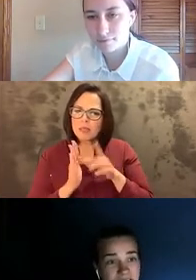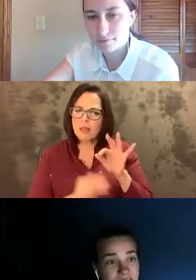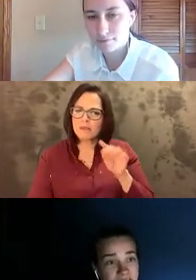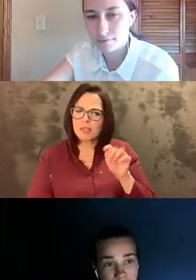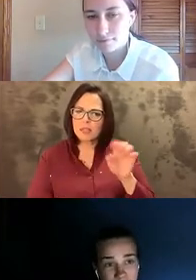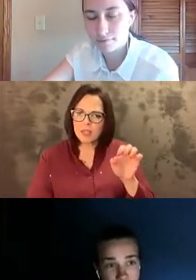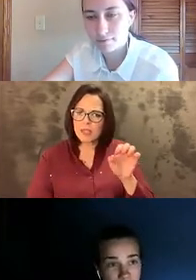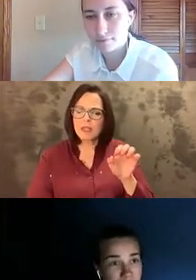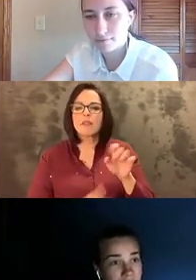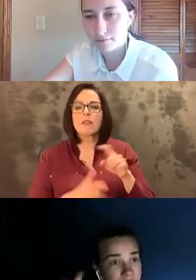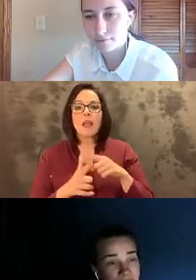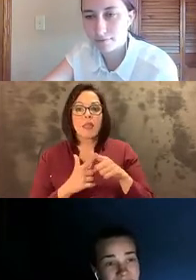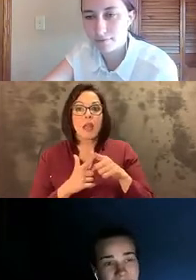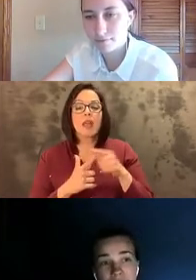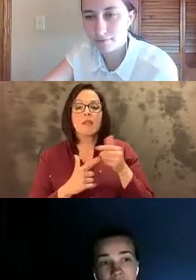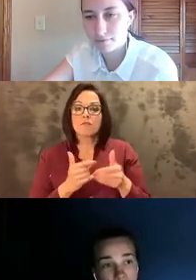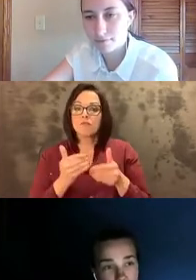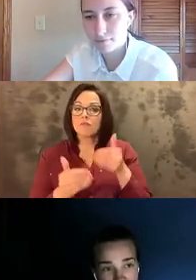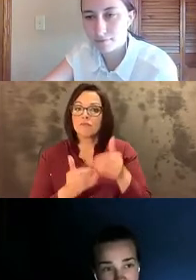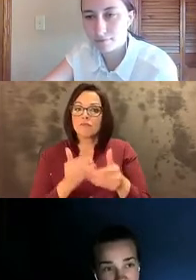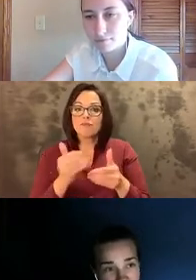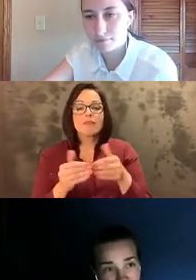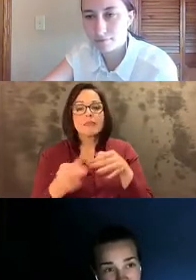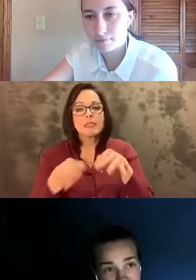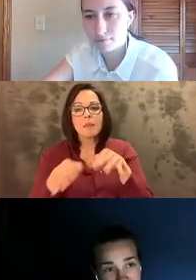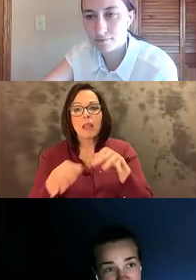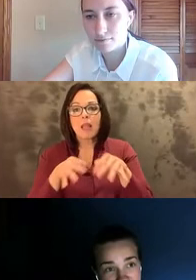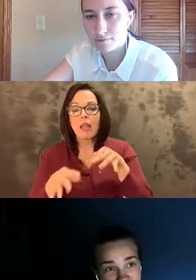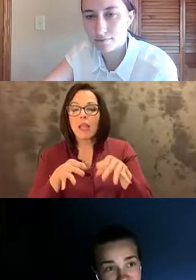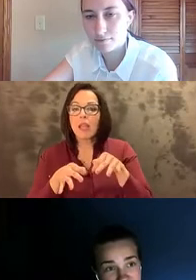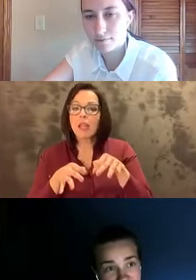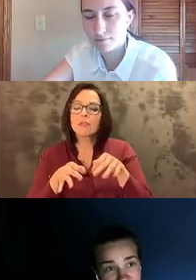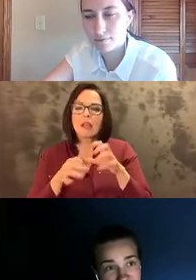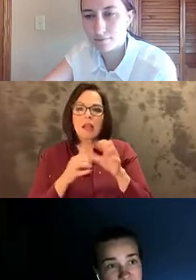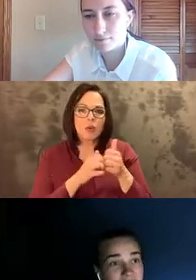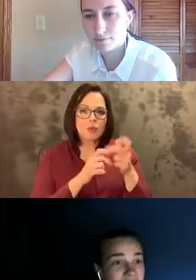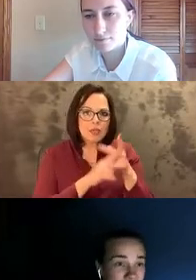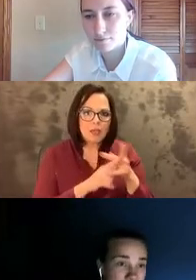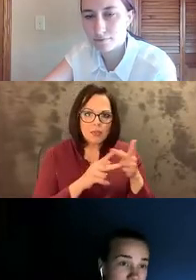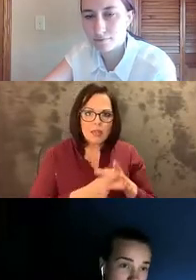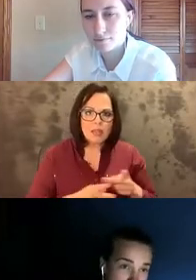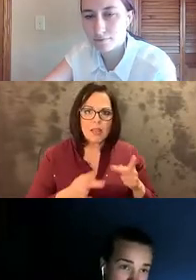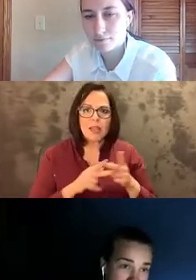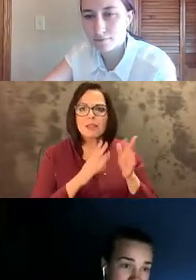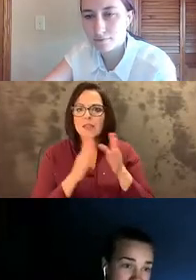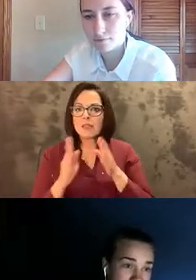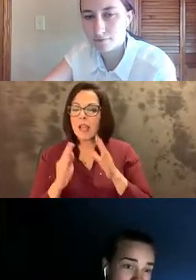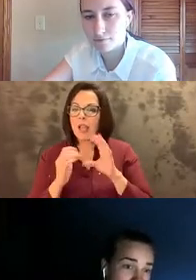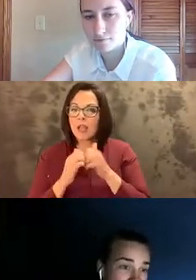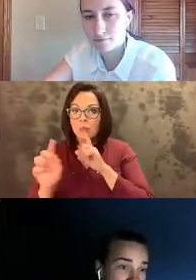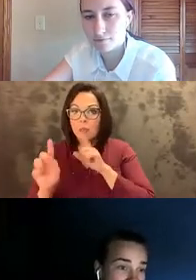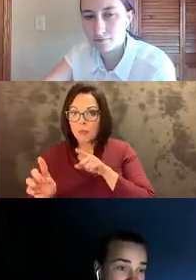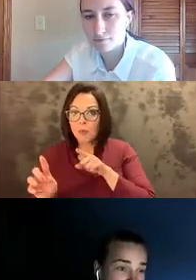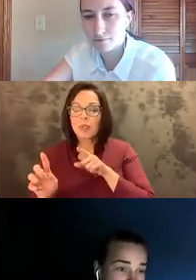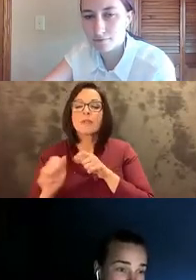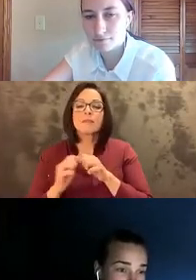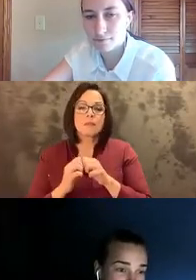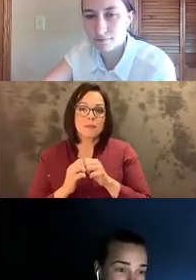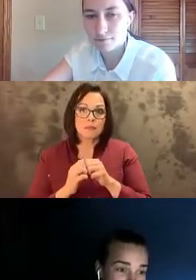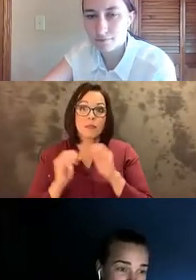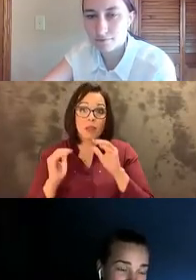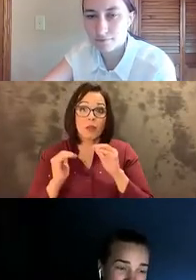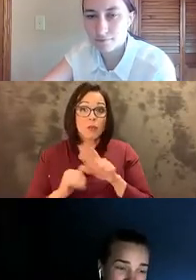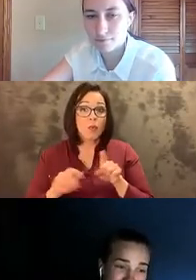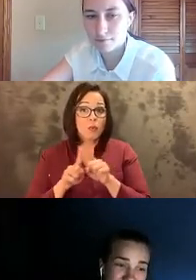that walks you through how to calculate an FTE and how to report it. And we